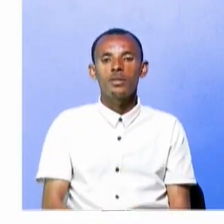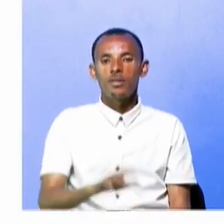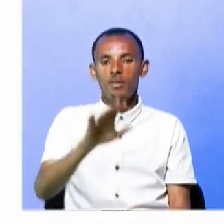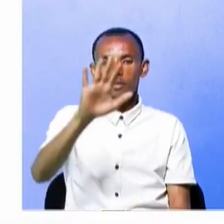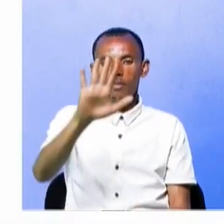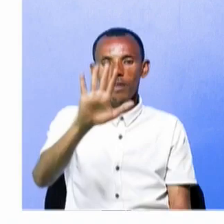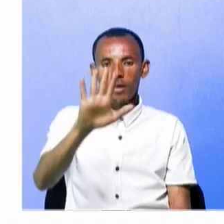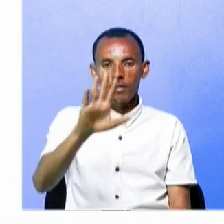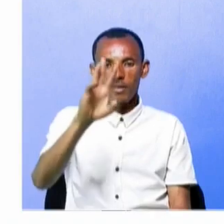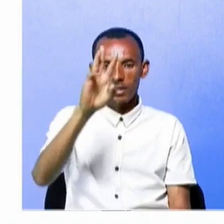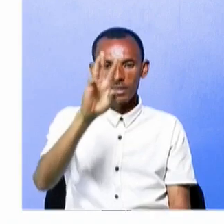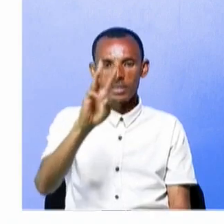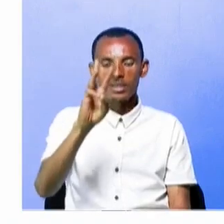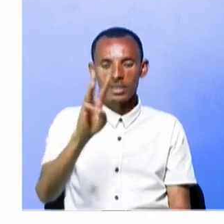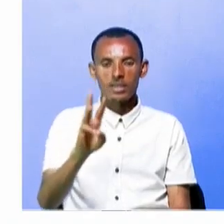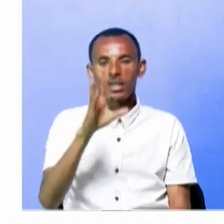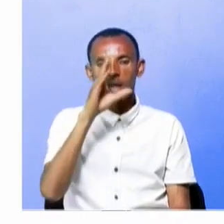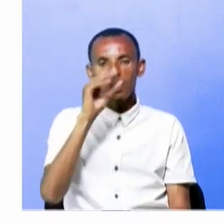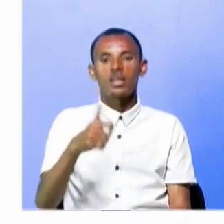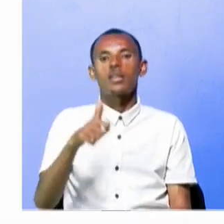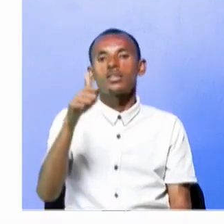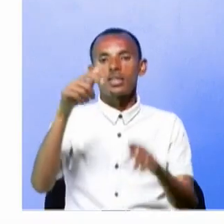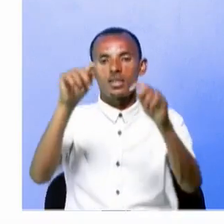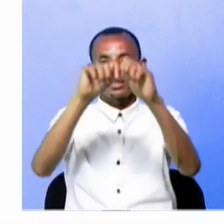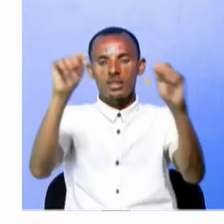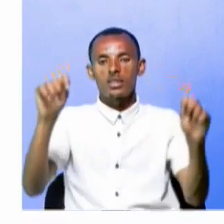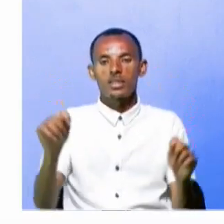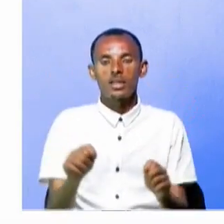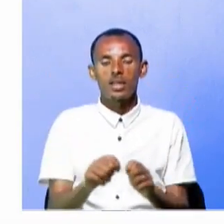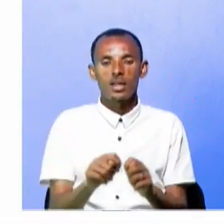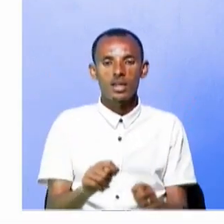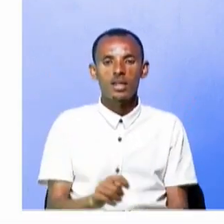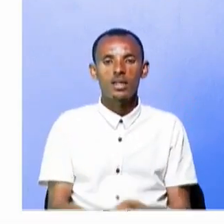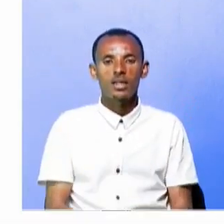5, 6, and the other triangle